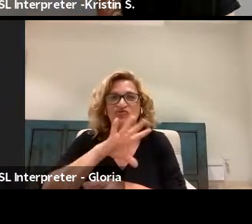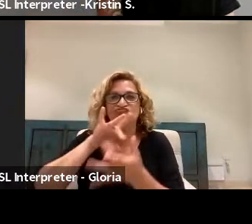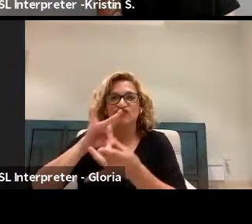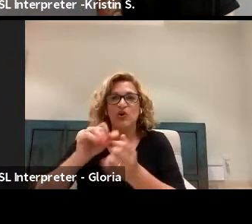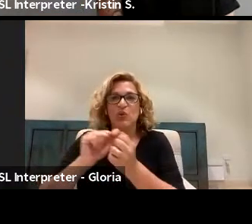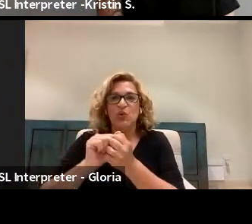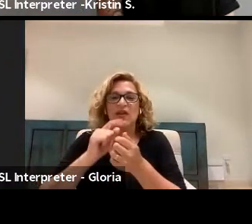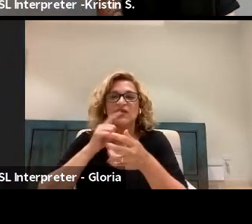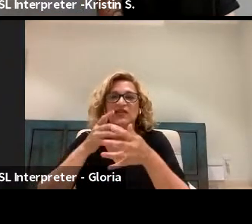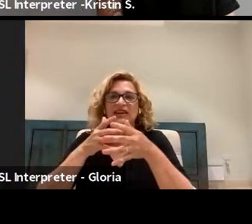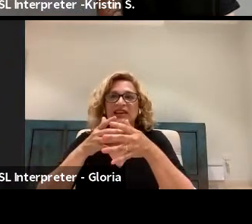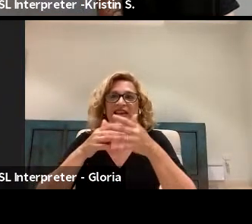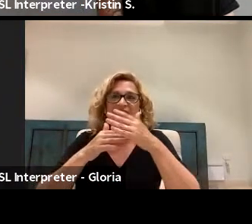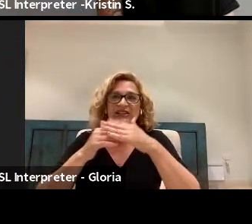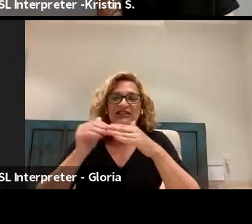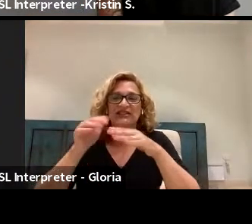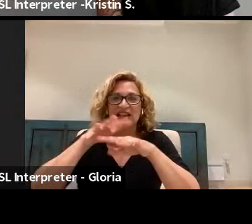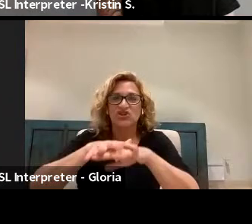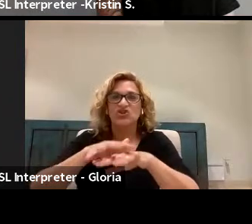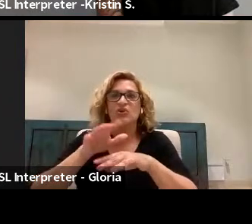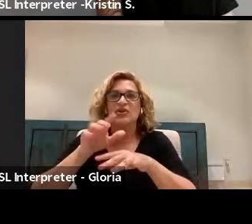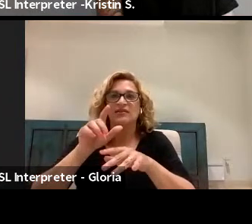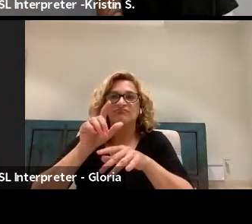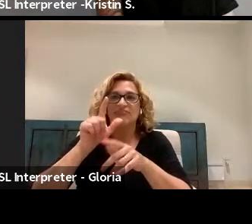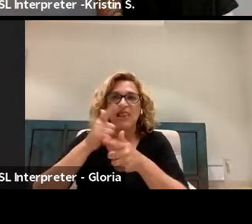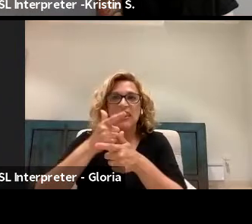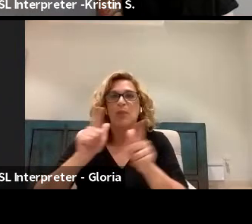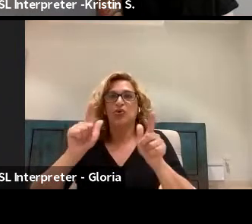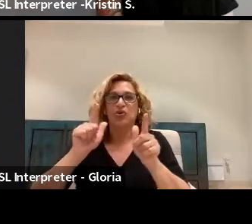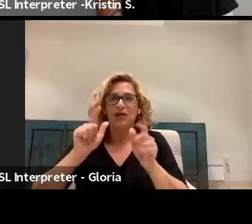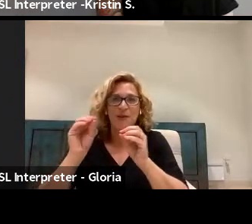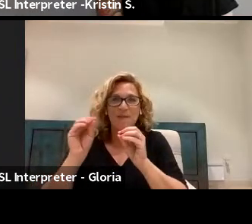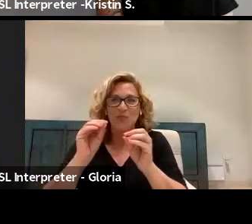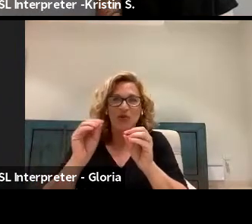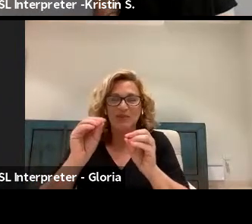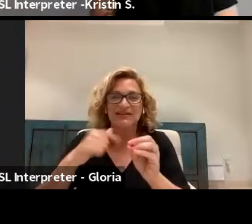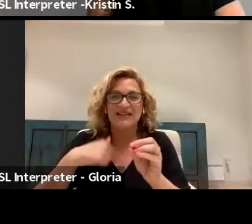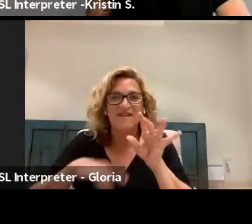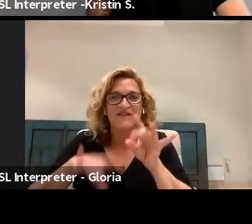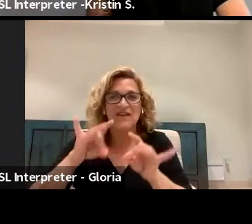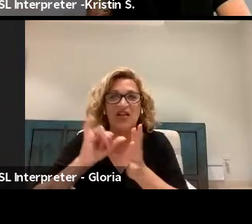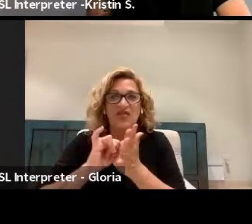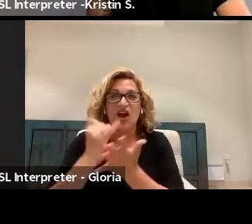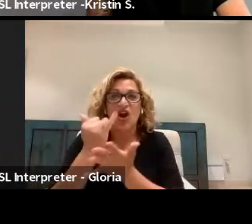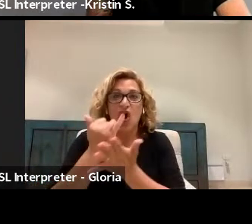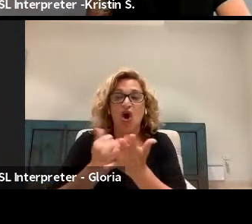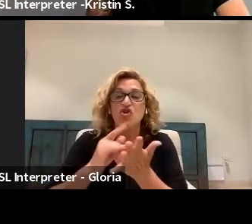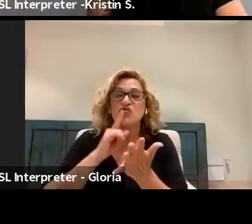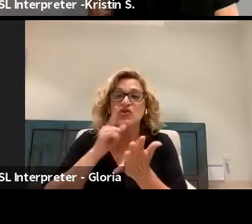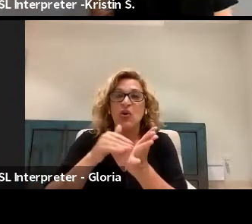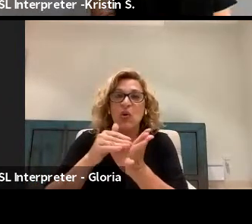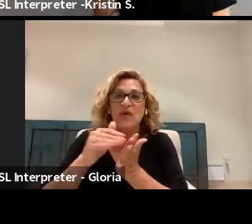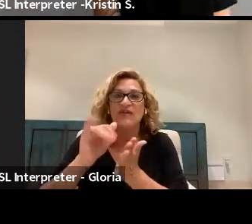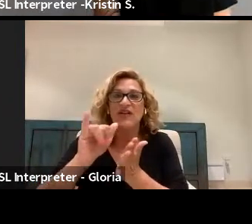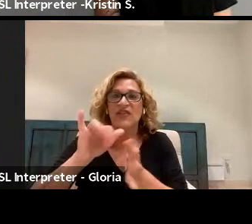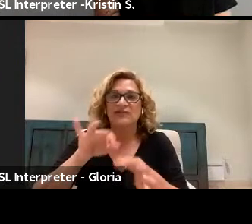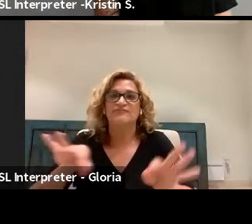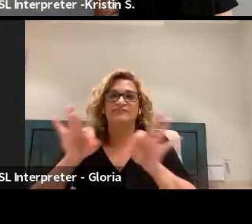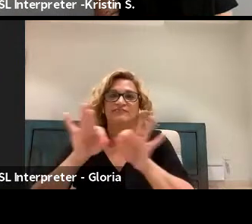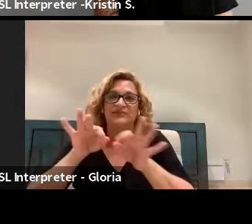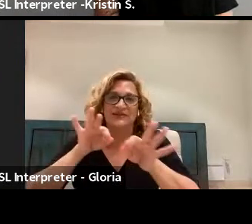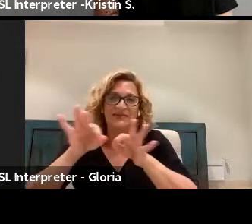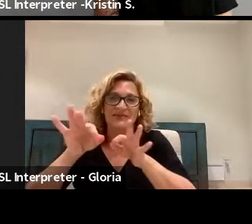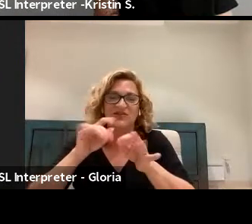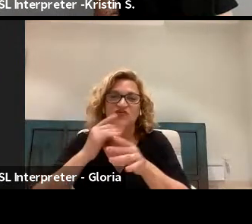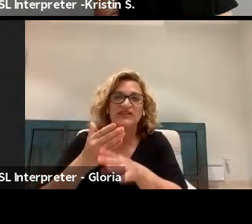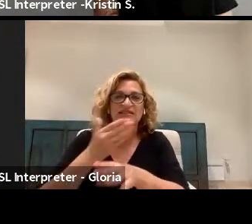intersectional libertarian movements. I find that that the role of art often plays a critical role in redefining and